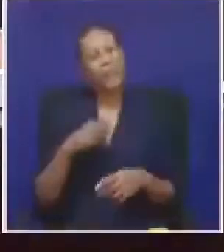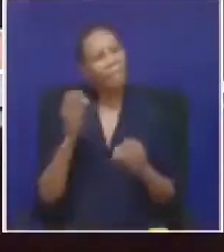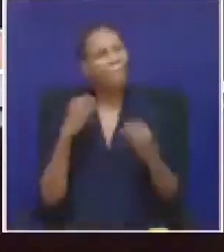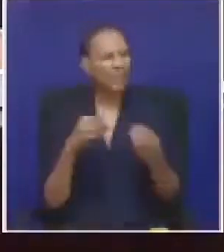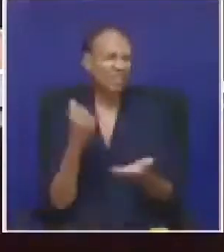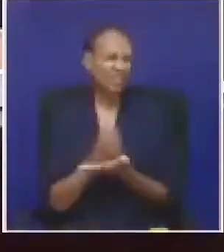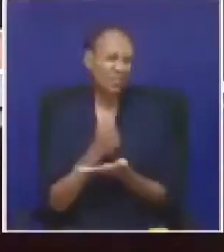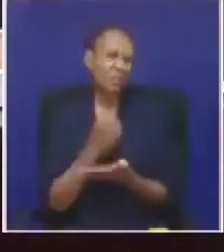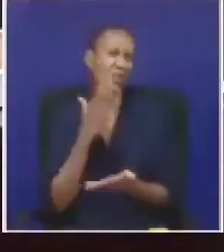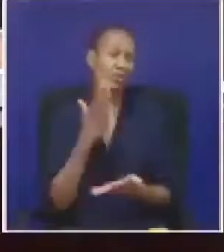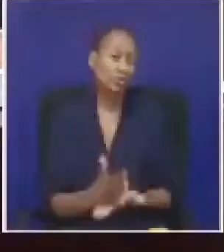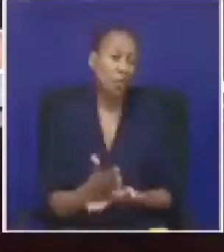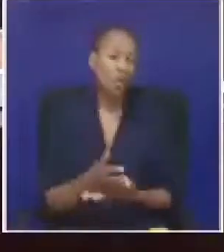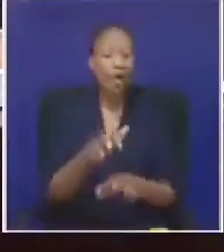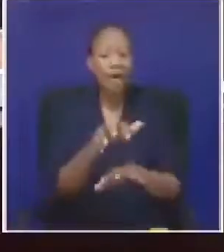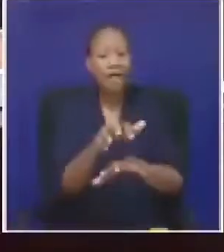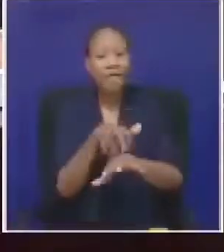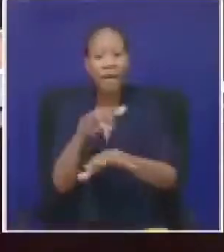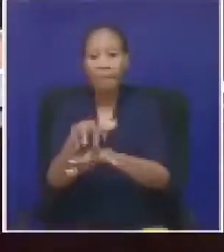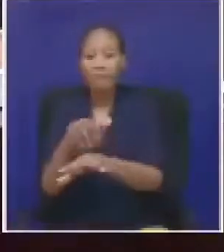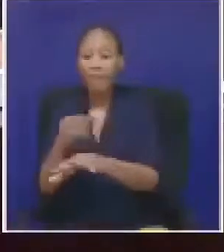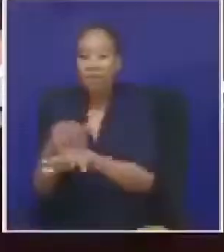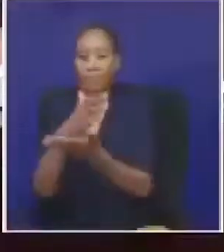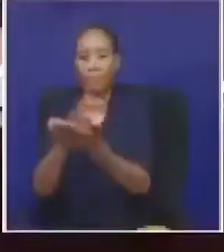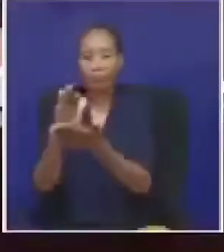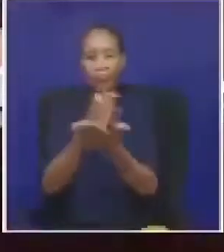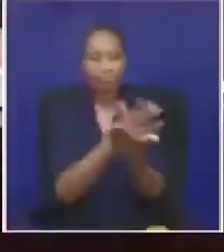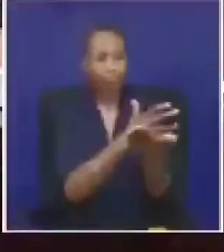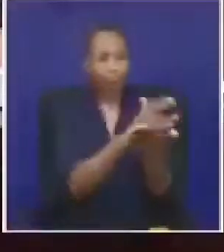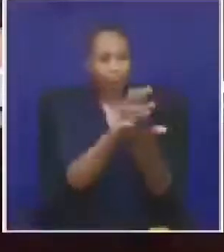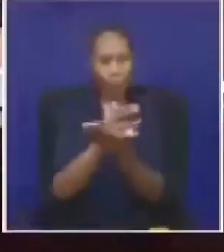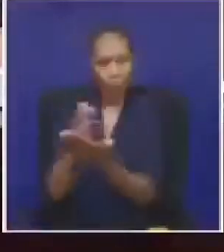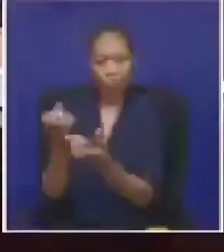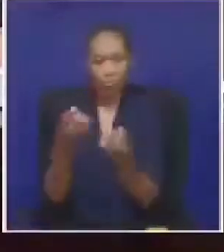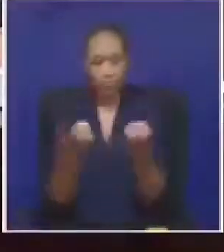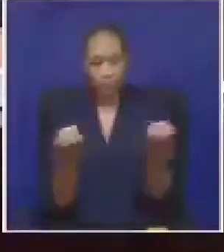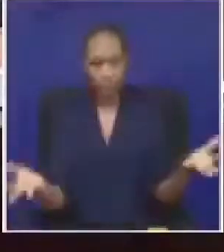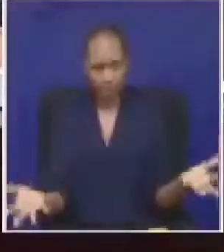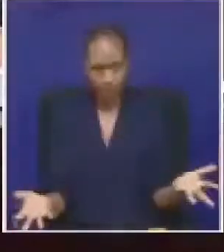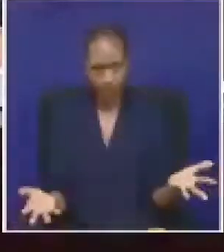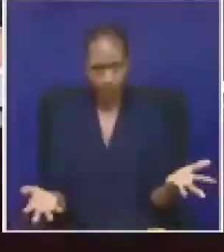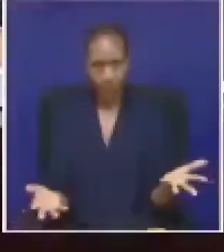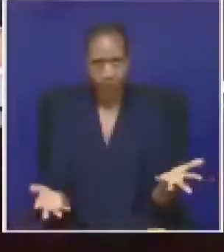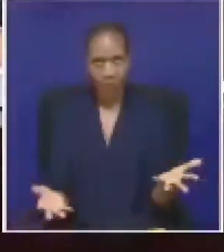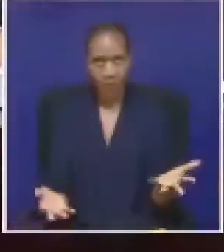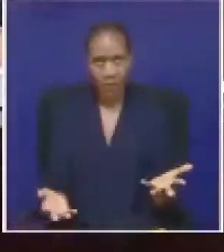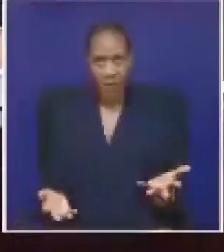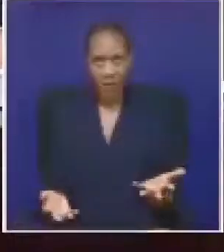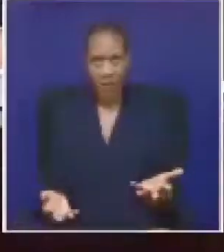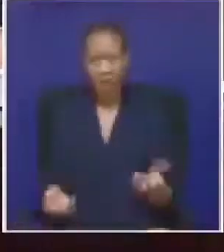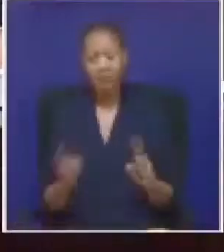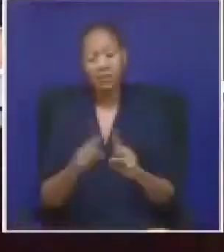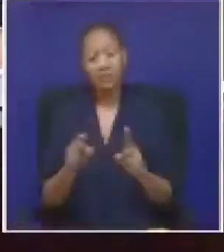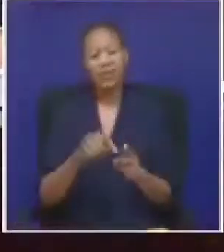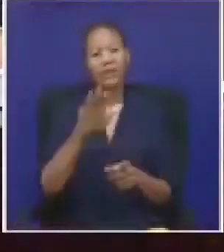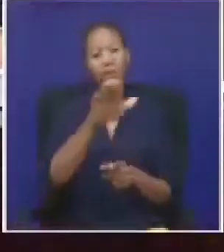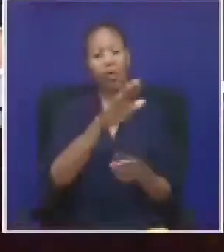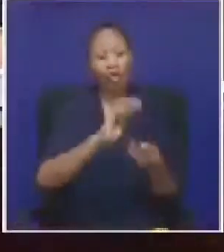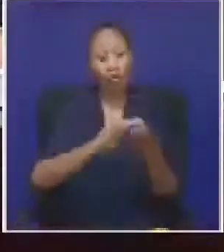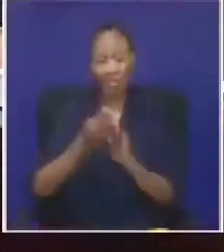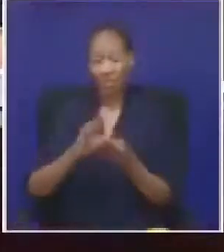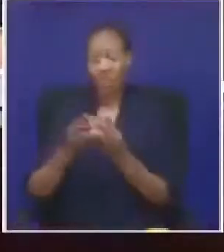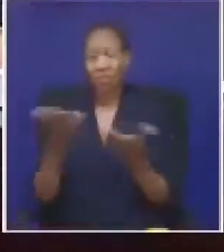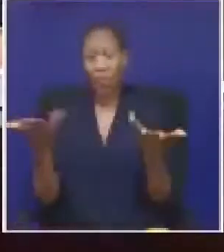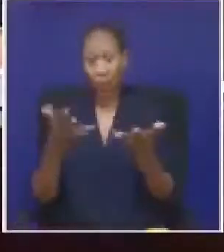that farms are distributed to most of those areas in our